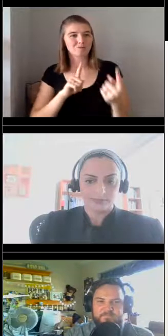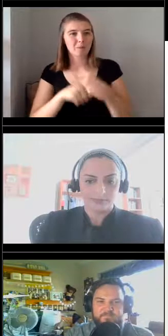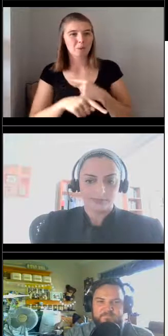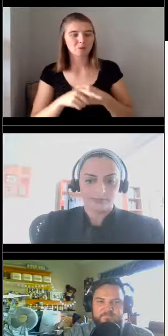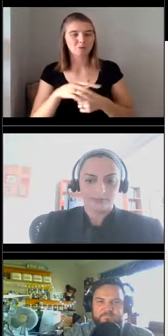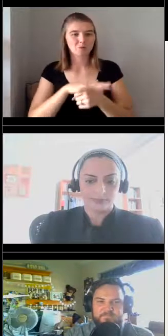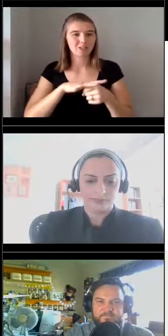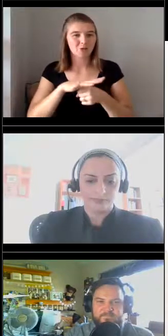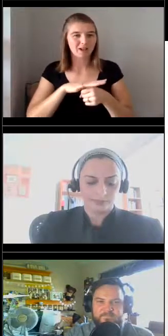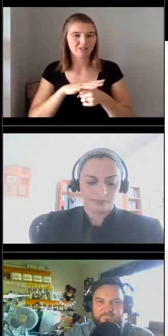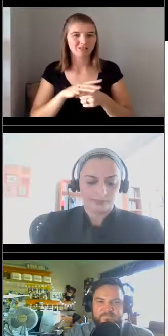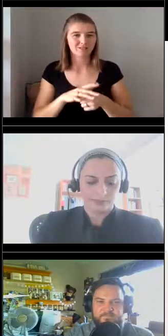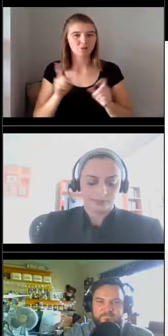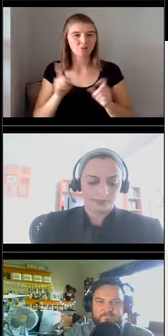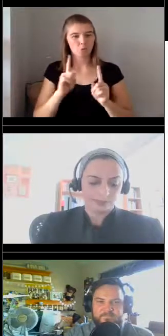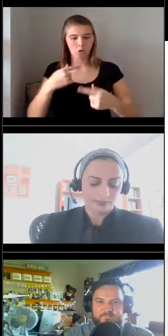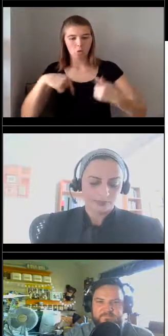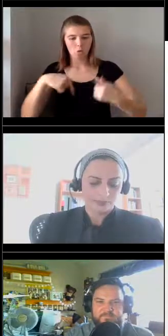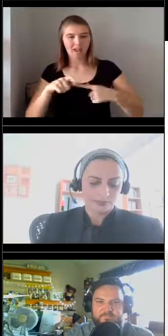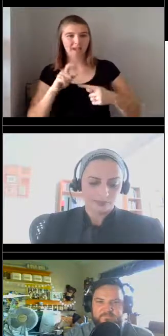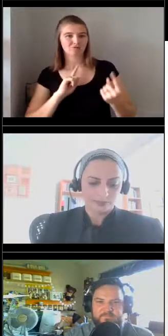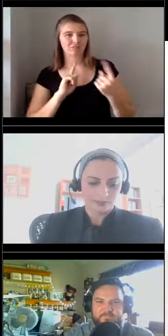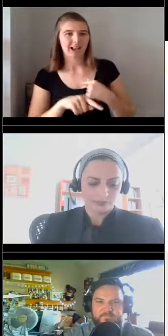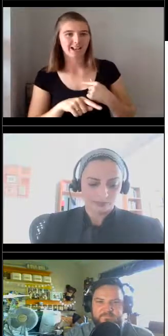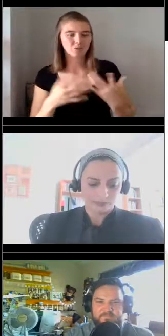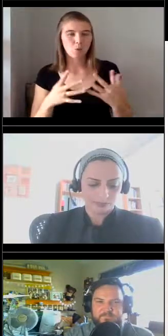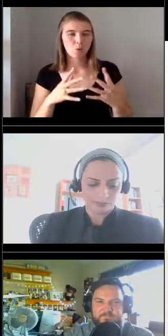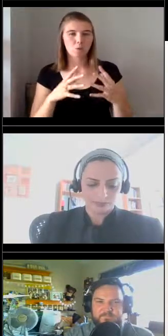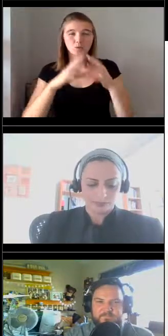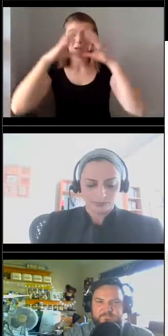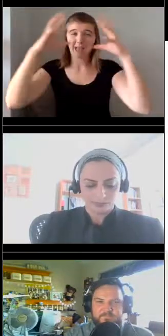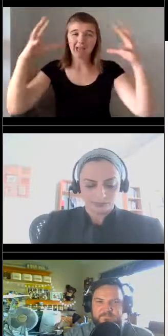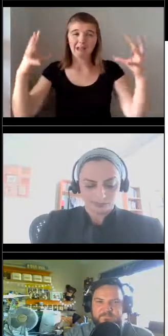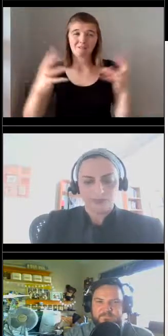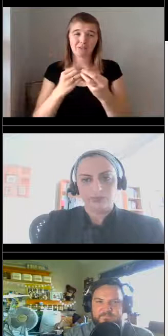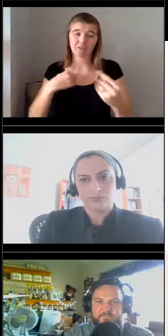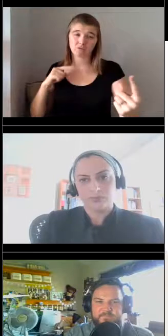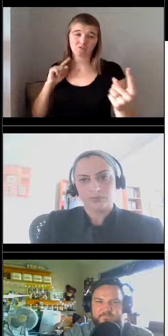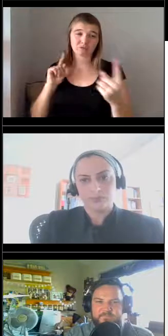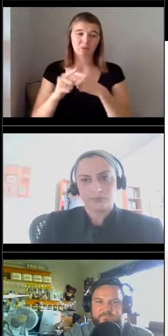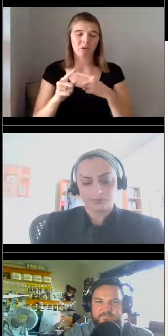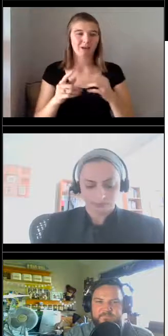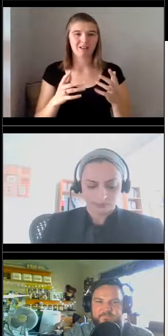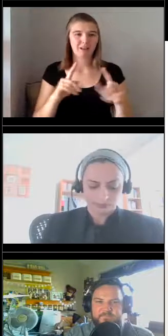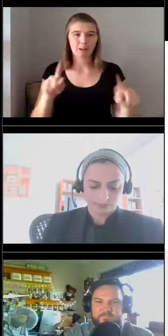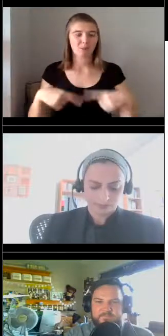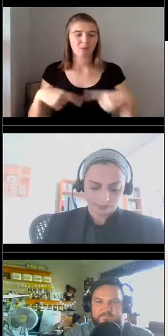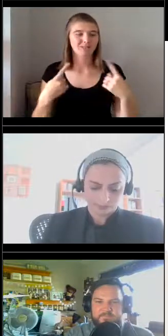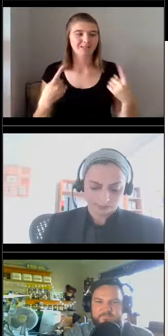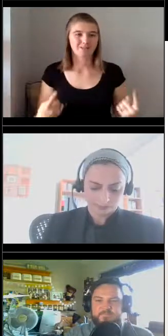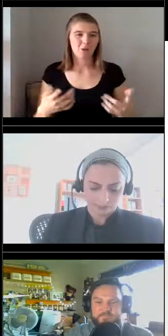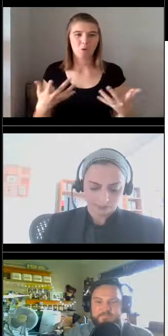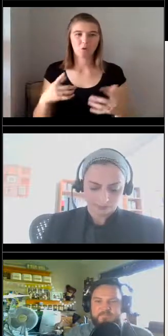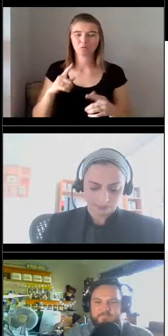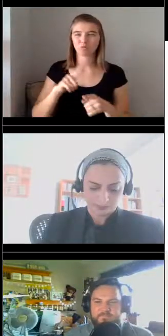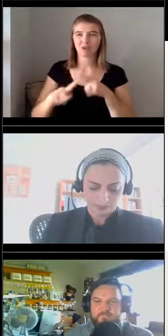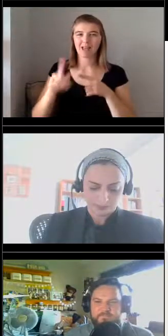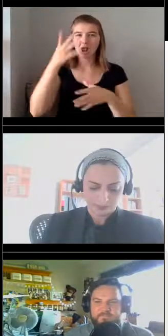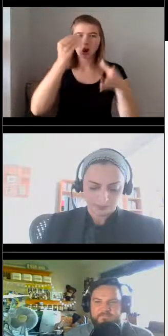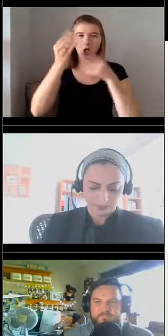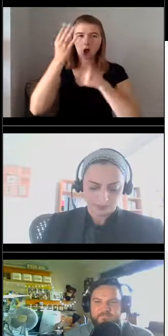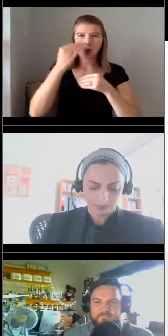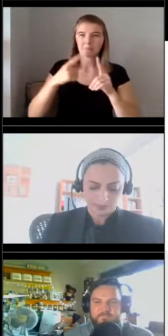do. Trying to respond to all of it or take all the positive learnings forward, I'm not sure that's possible for anyone. I would say cherry pick the two that